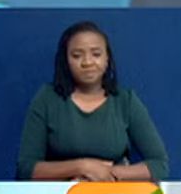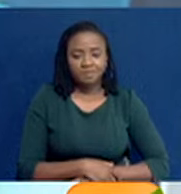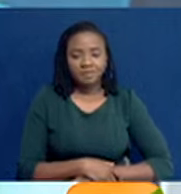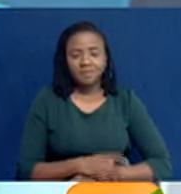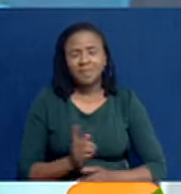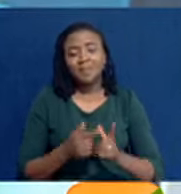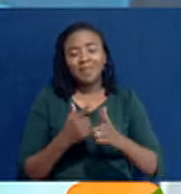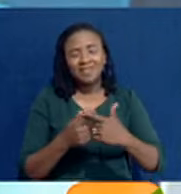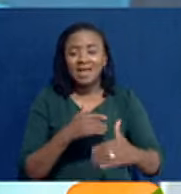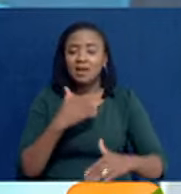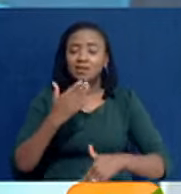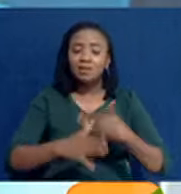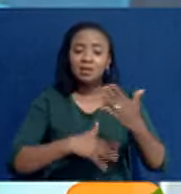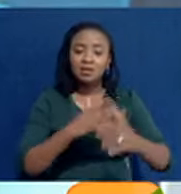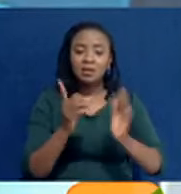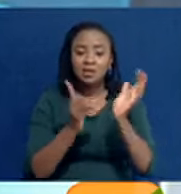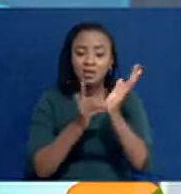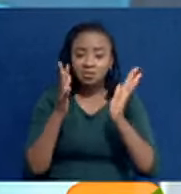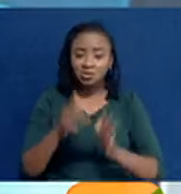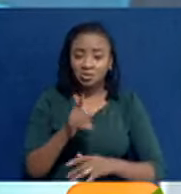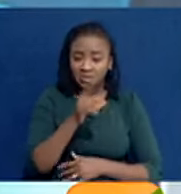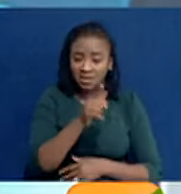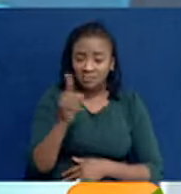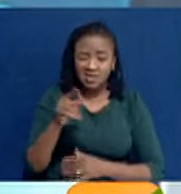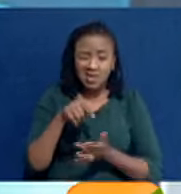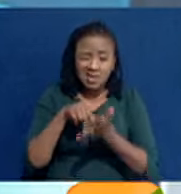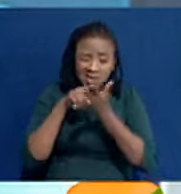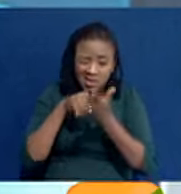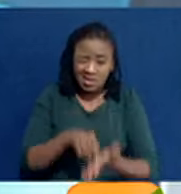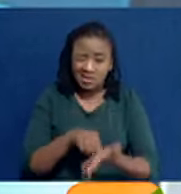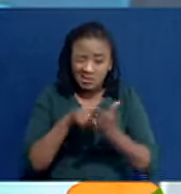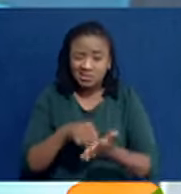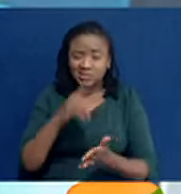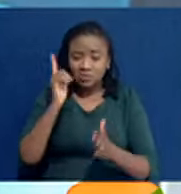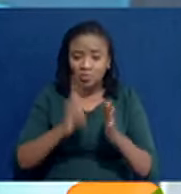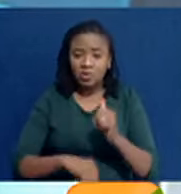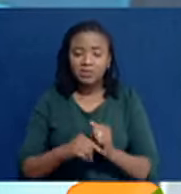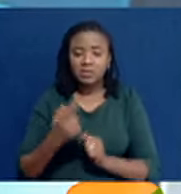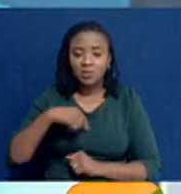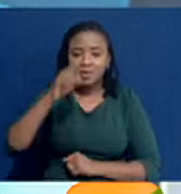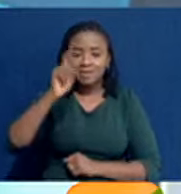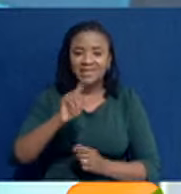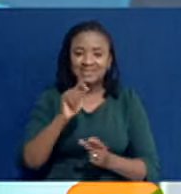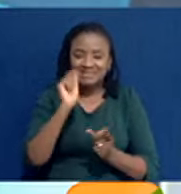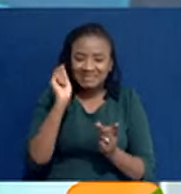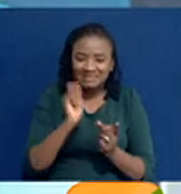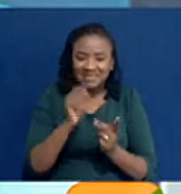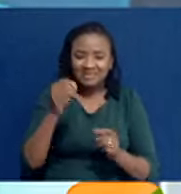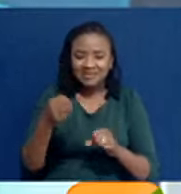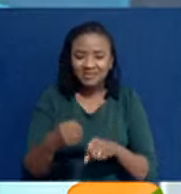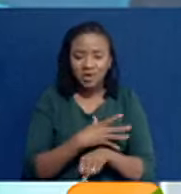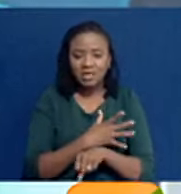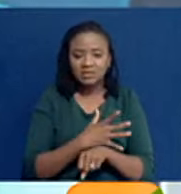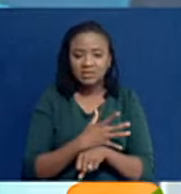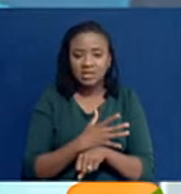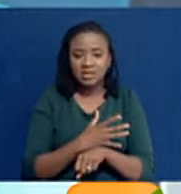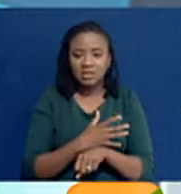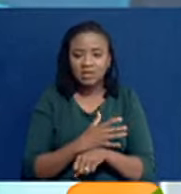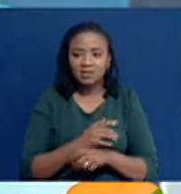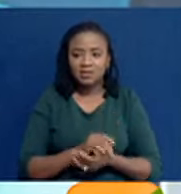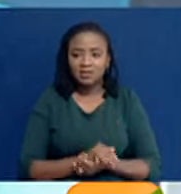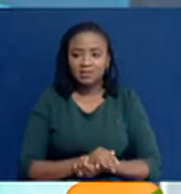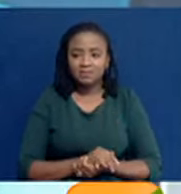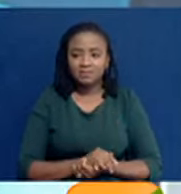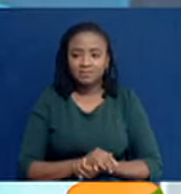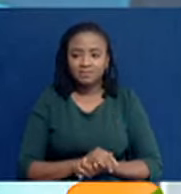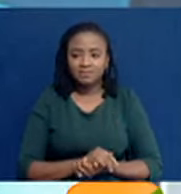then Dr. Madenge insisted I do cancer also test now that he got me in hospital, which had